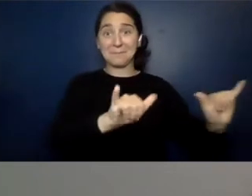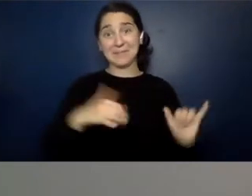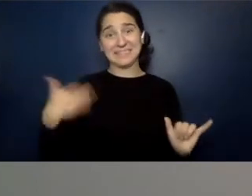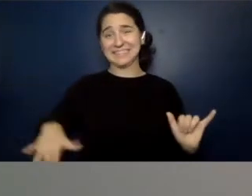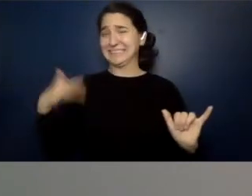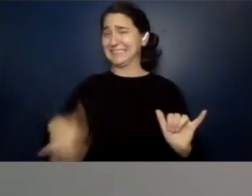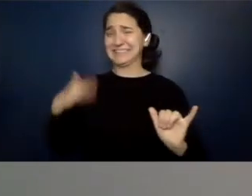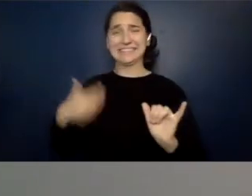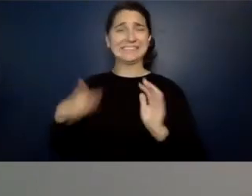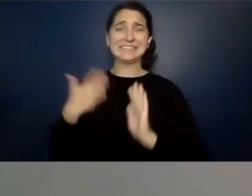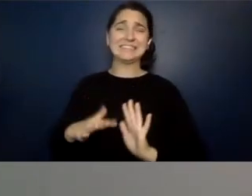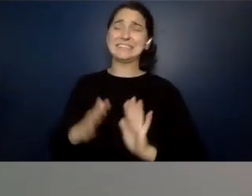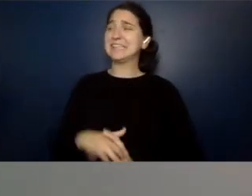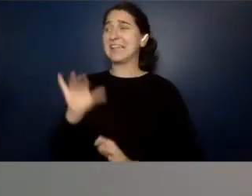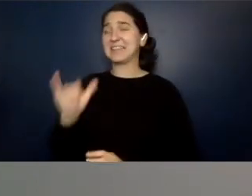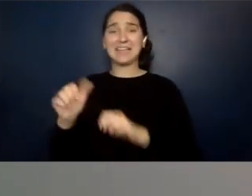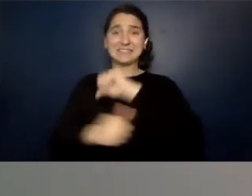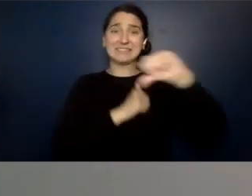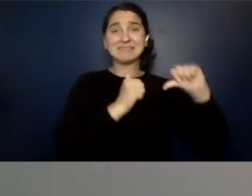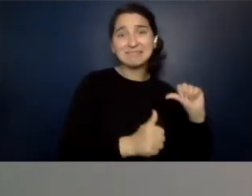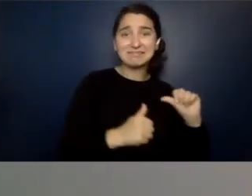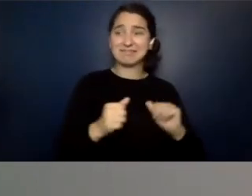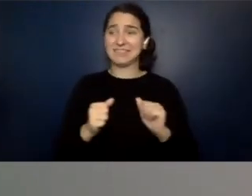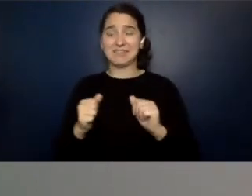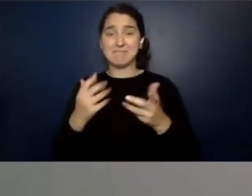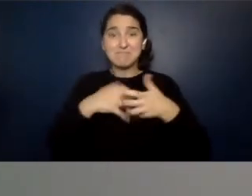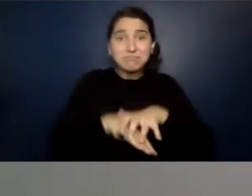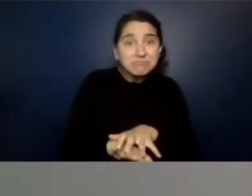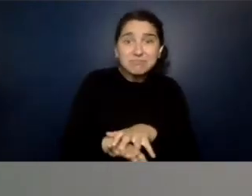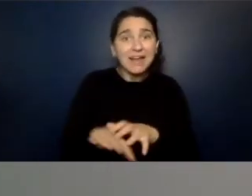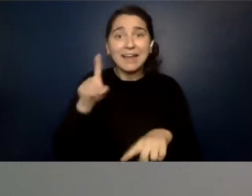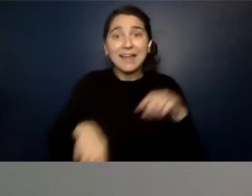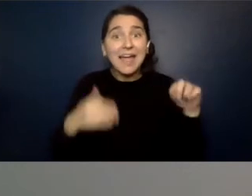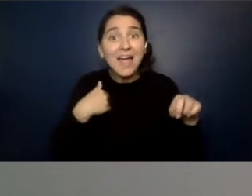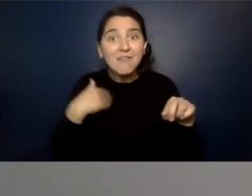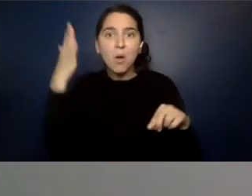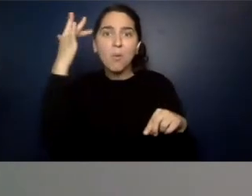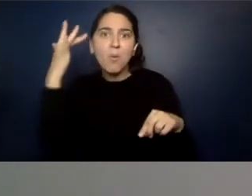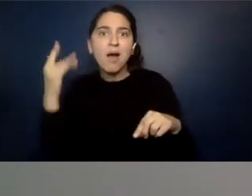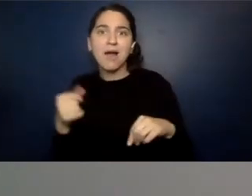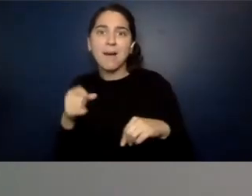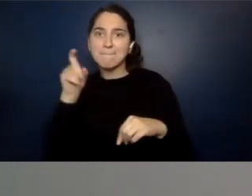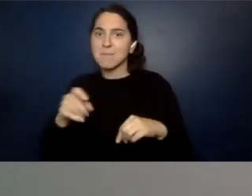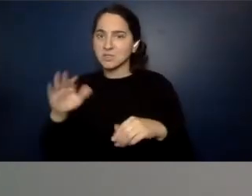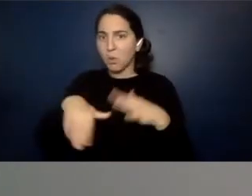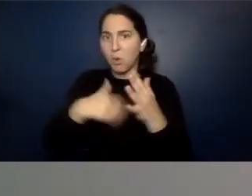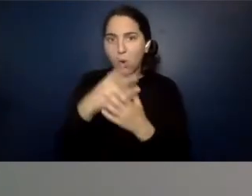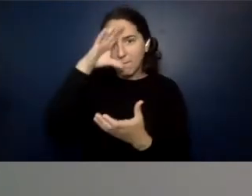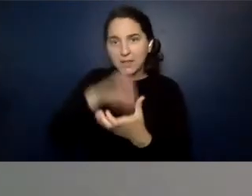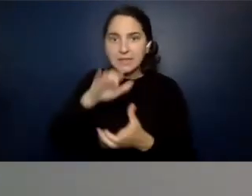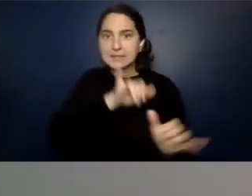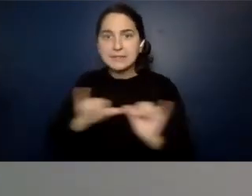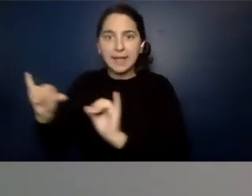we could not support any form of religious being married to temporal government, regardless of the